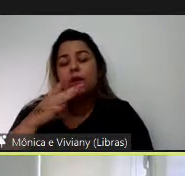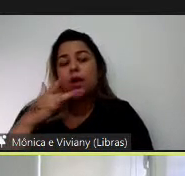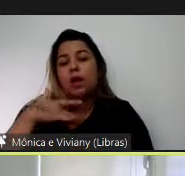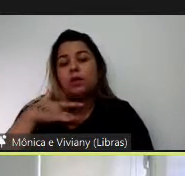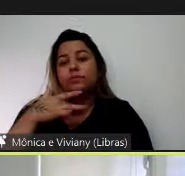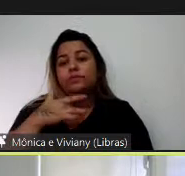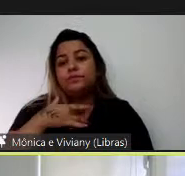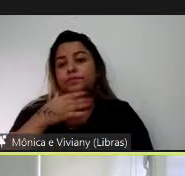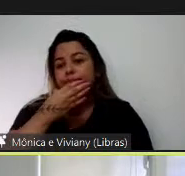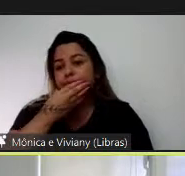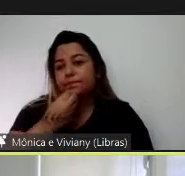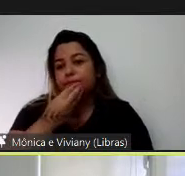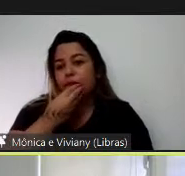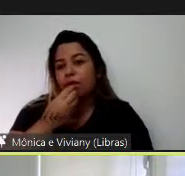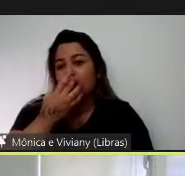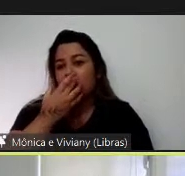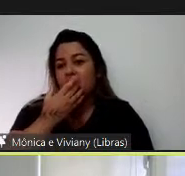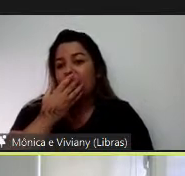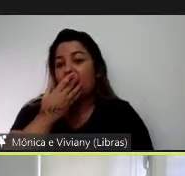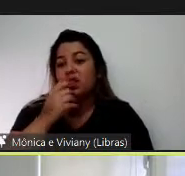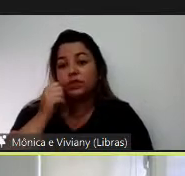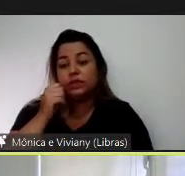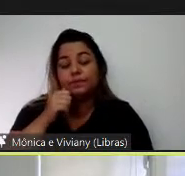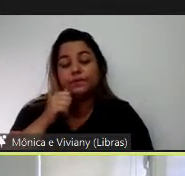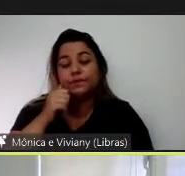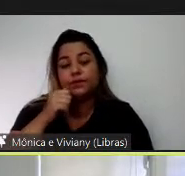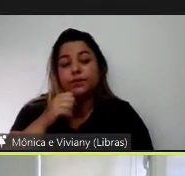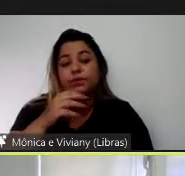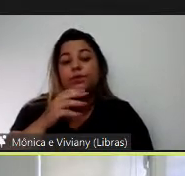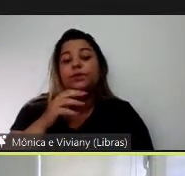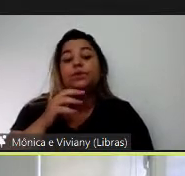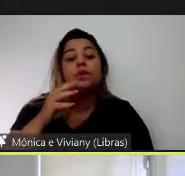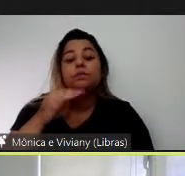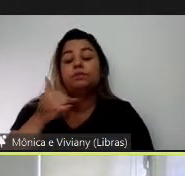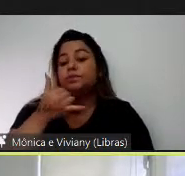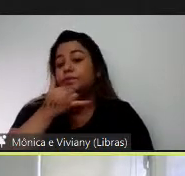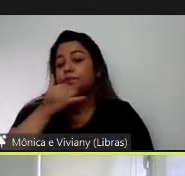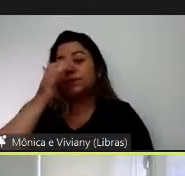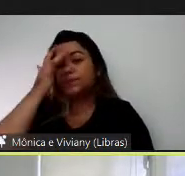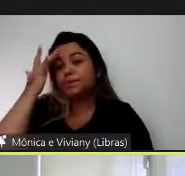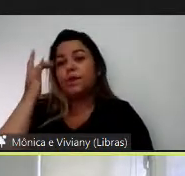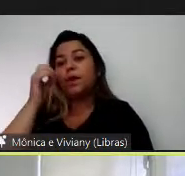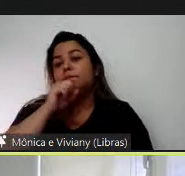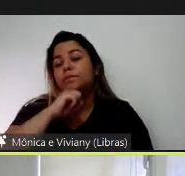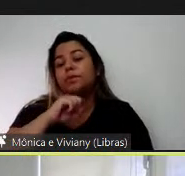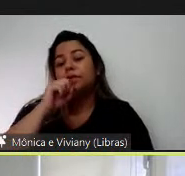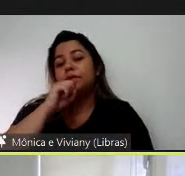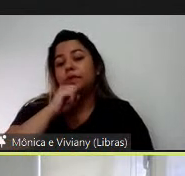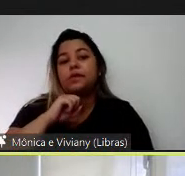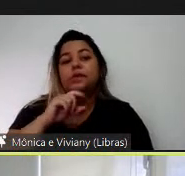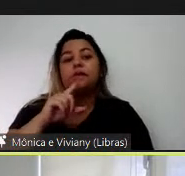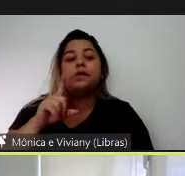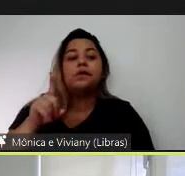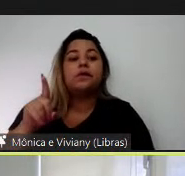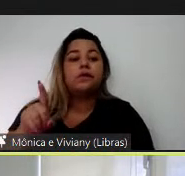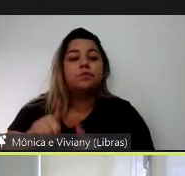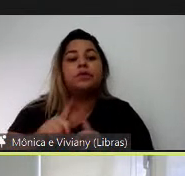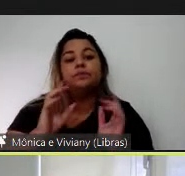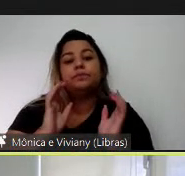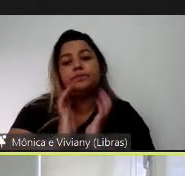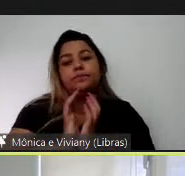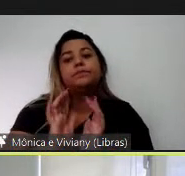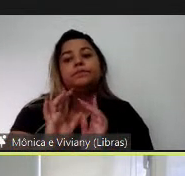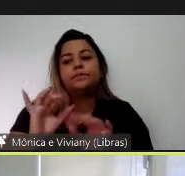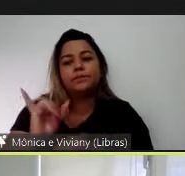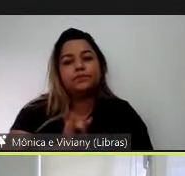Health of the man that has been increasing, old people, also with many actions from the Department of